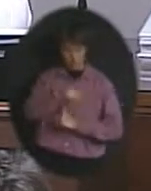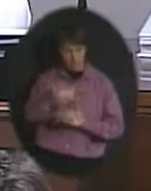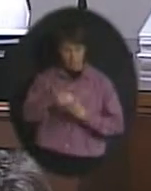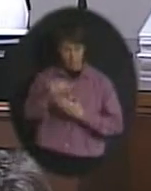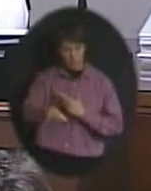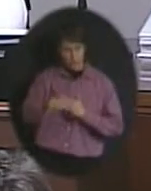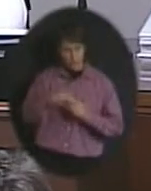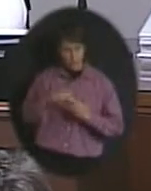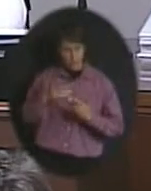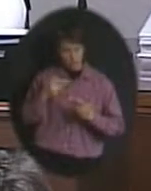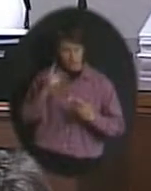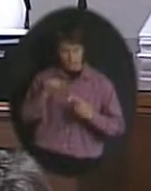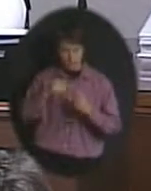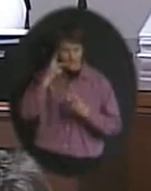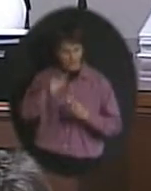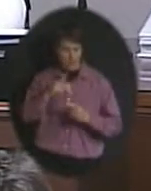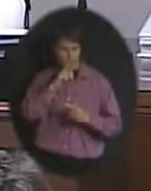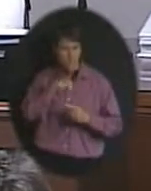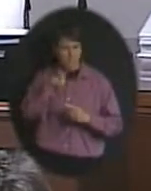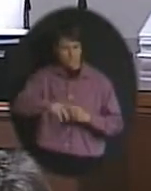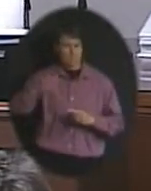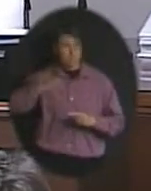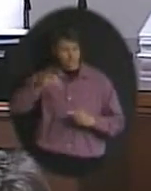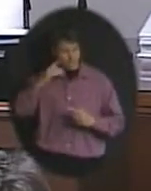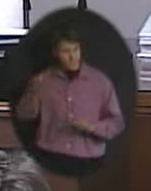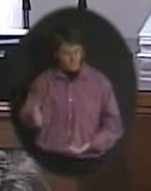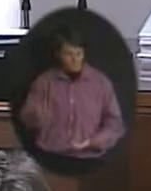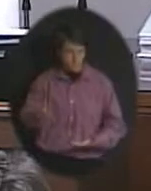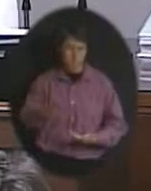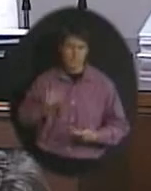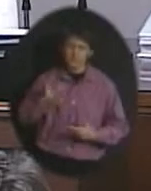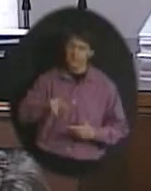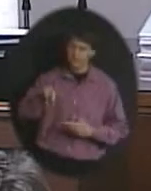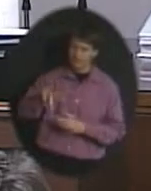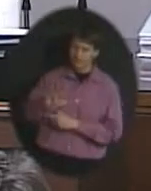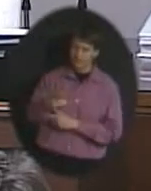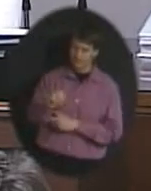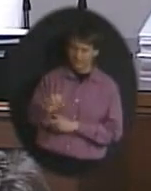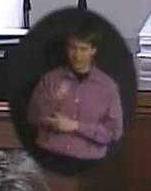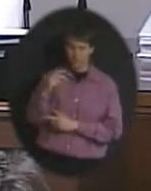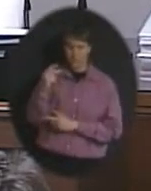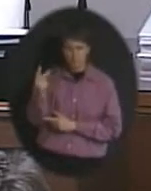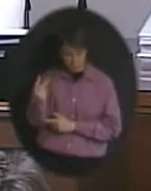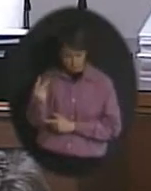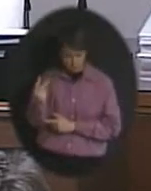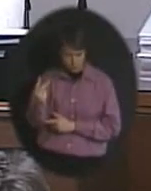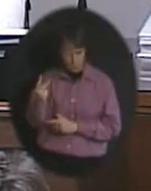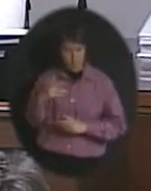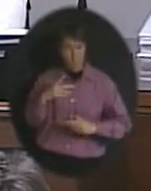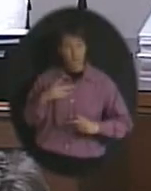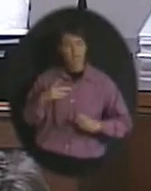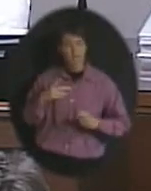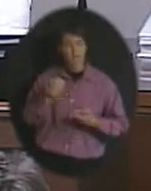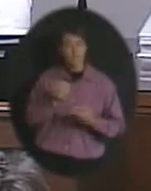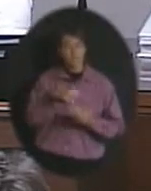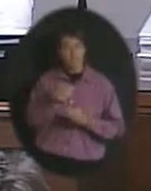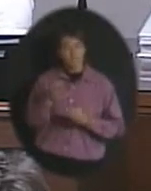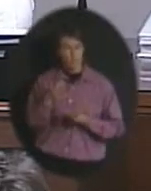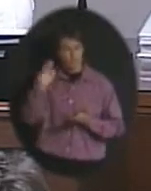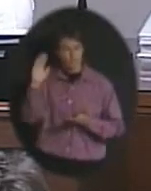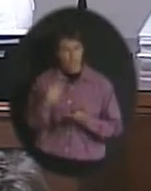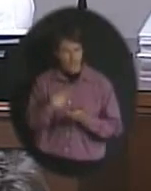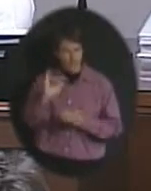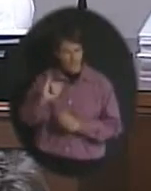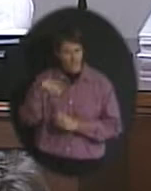it in their buildings with their building funds. So that's kind of where phase two is going. A few less iPads than we had